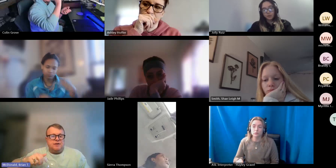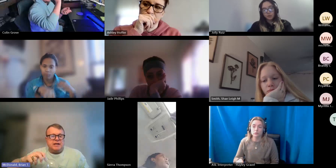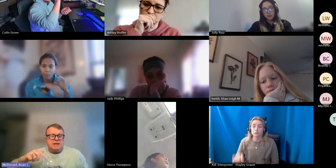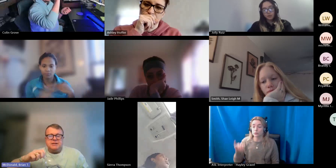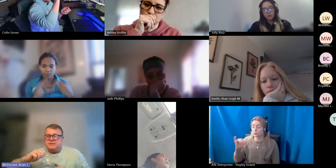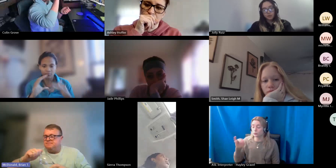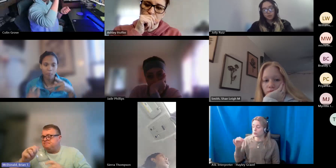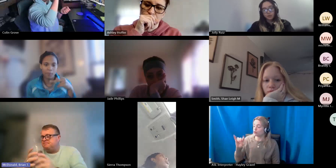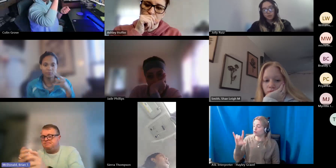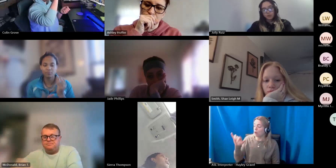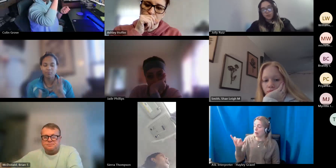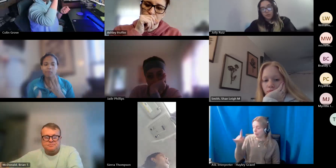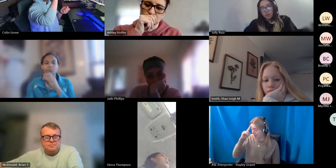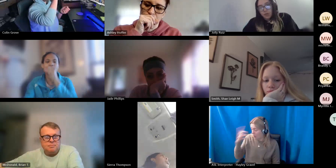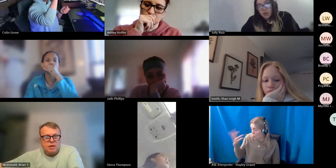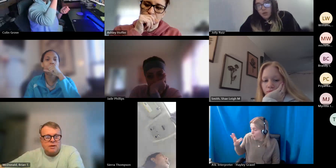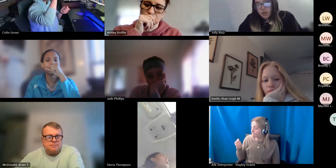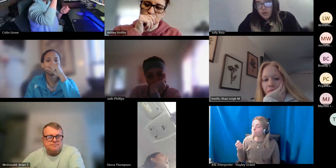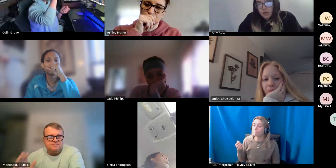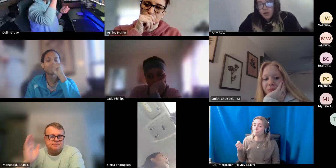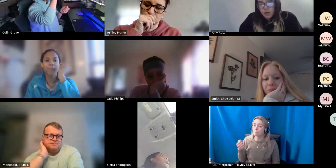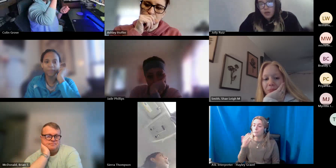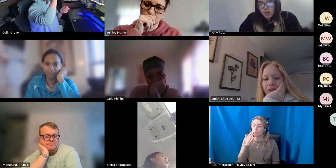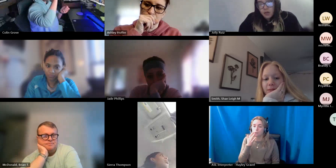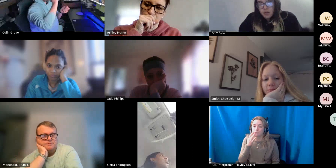Jolly, what are you thinking about this?